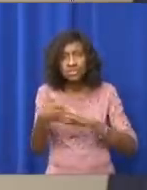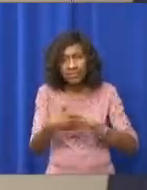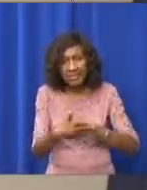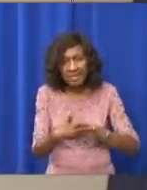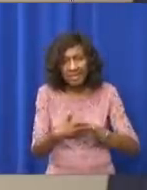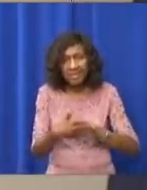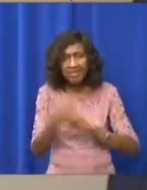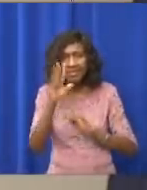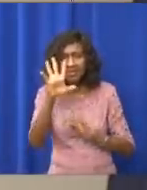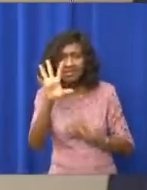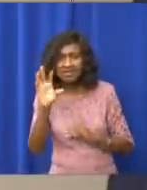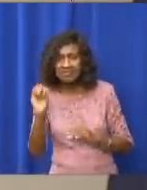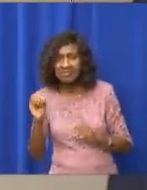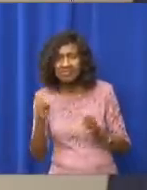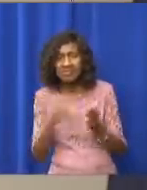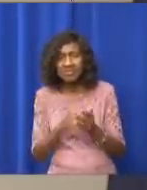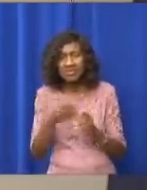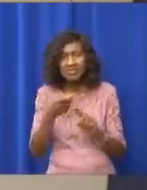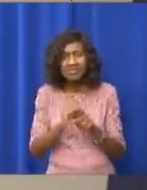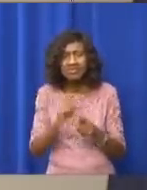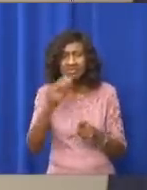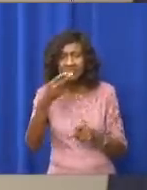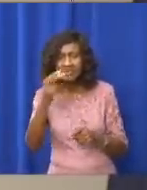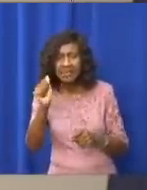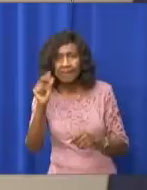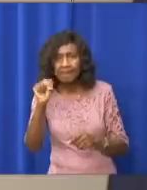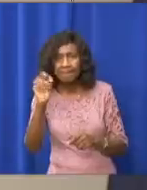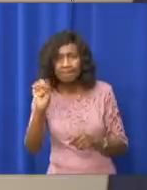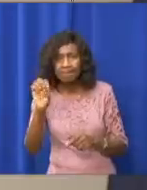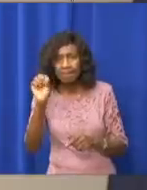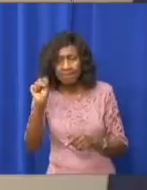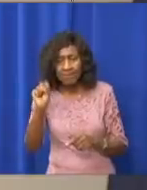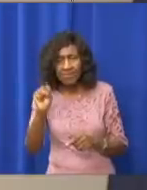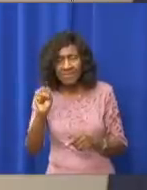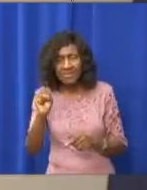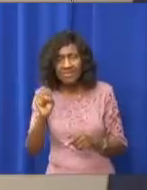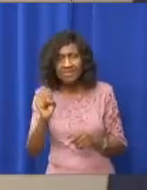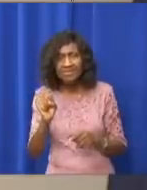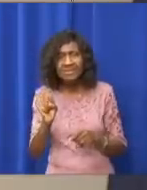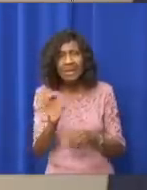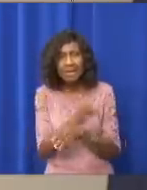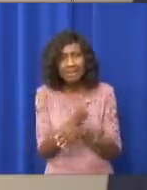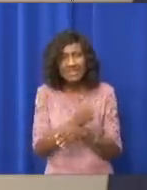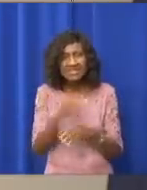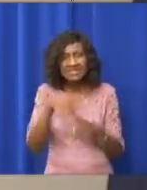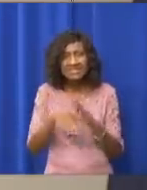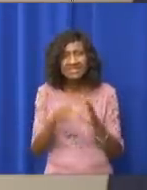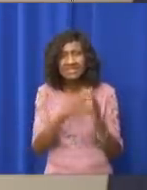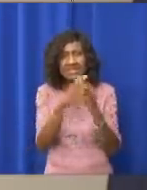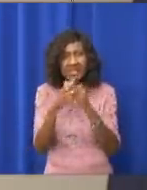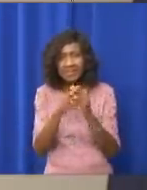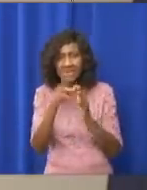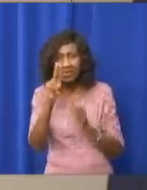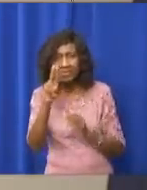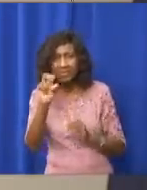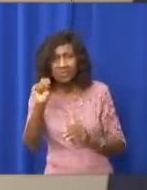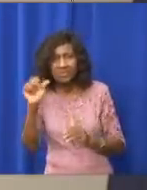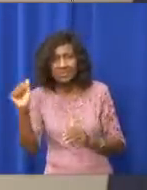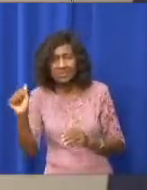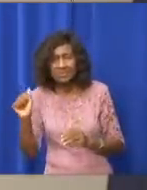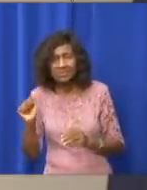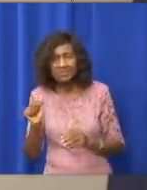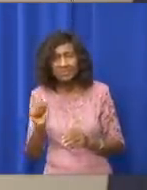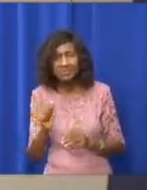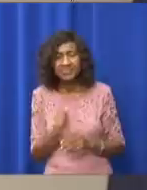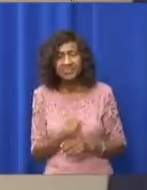Haynes, a company in the USA. I wish to thank the DART group for their assistance in helping us to procure the